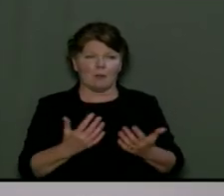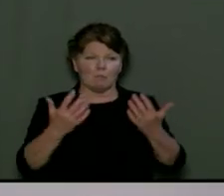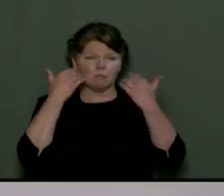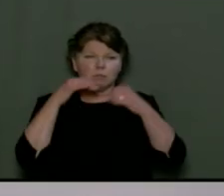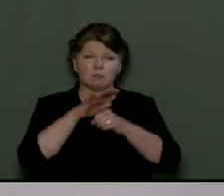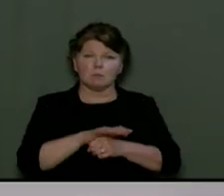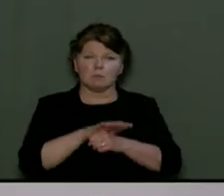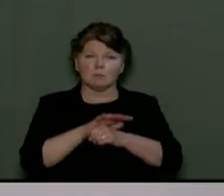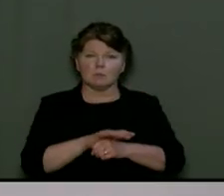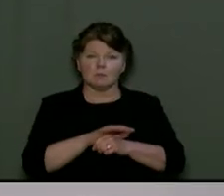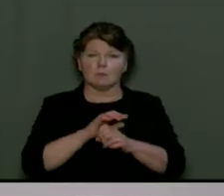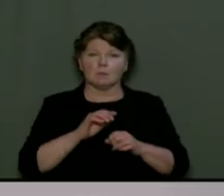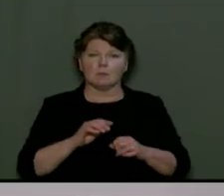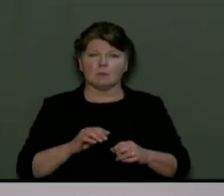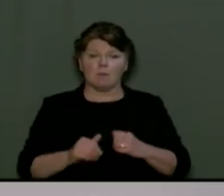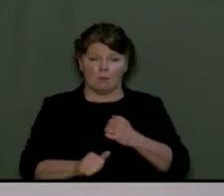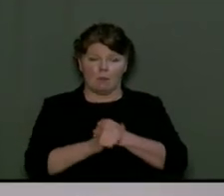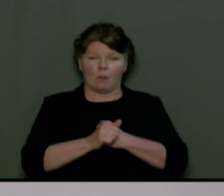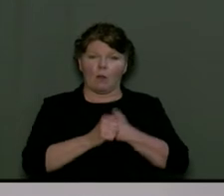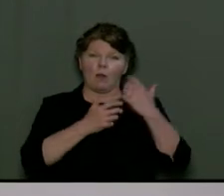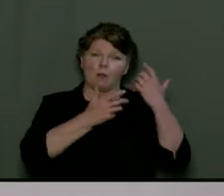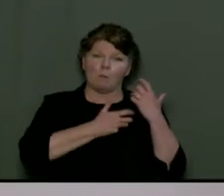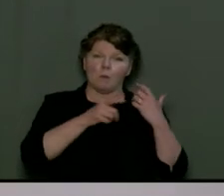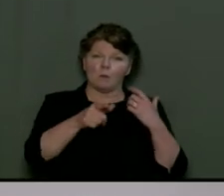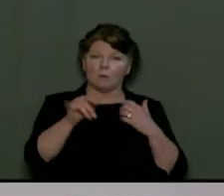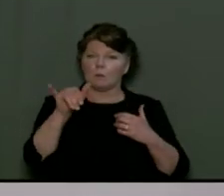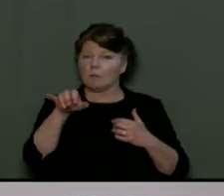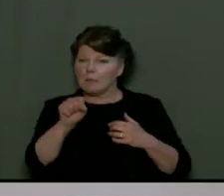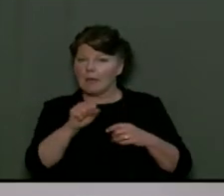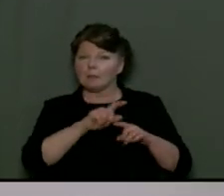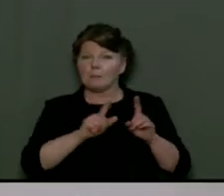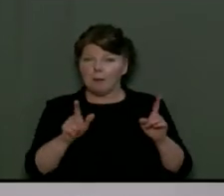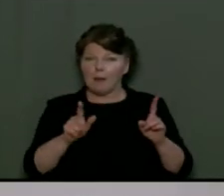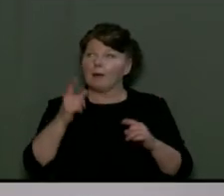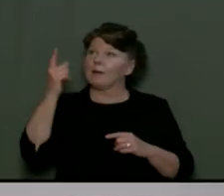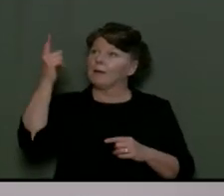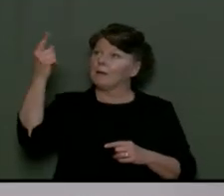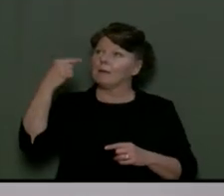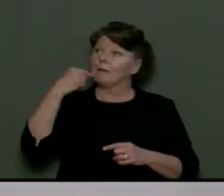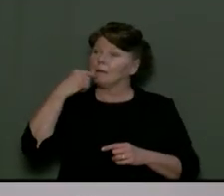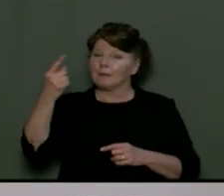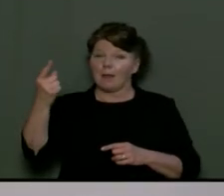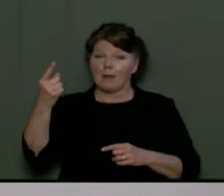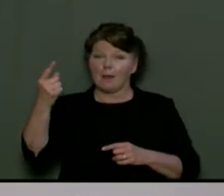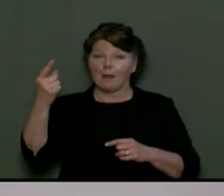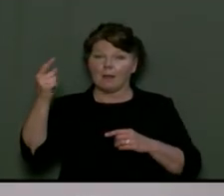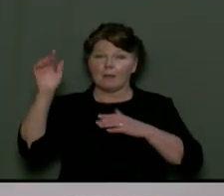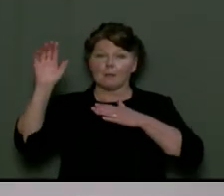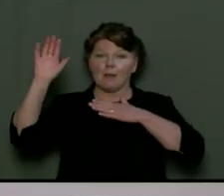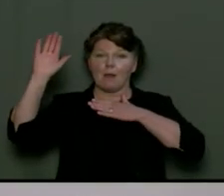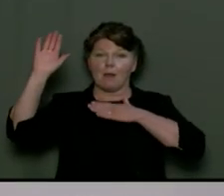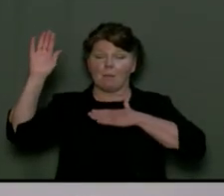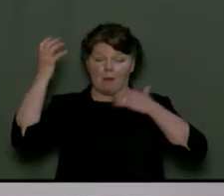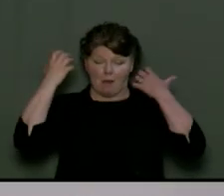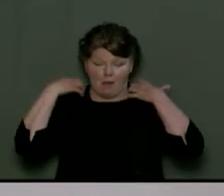stress. And they're going to threaten to burden you. But Jesus says, take my yoke upon